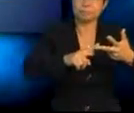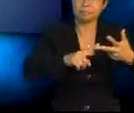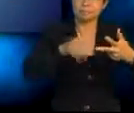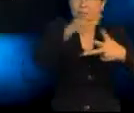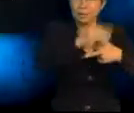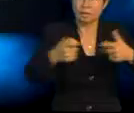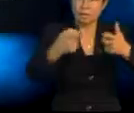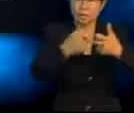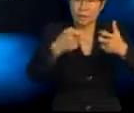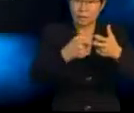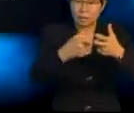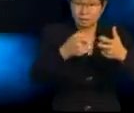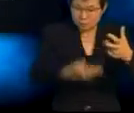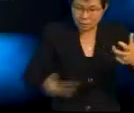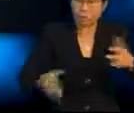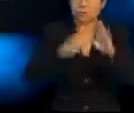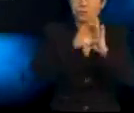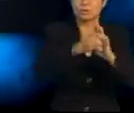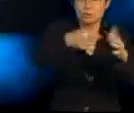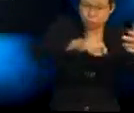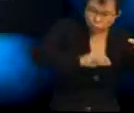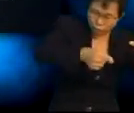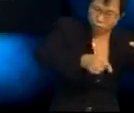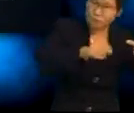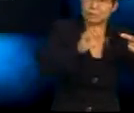and electrical components such as switches,